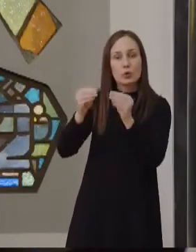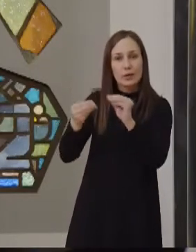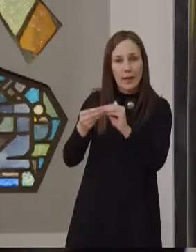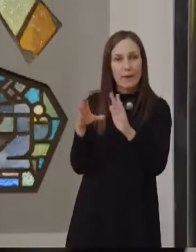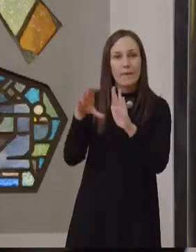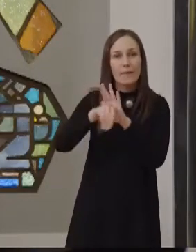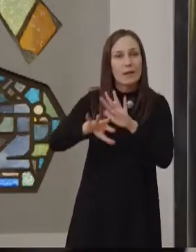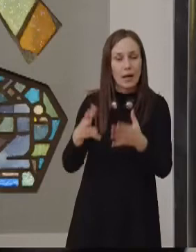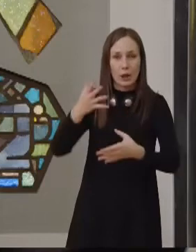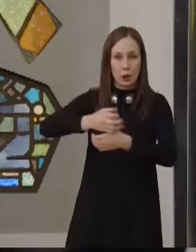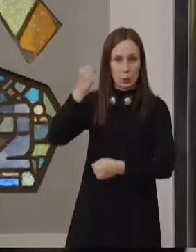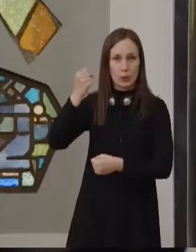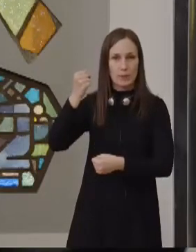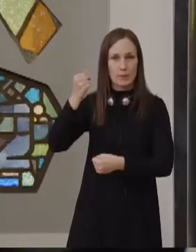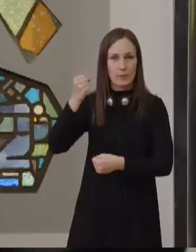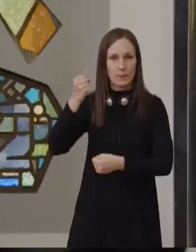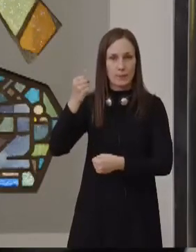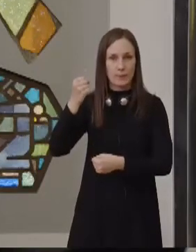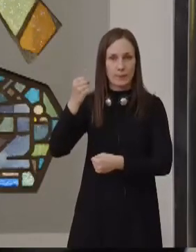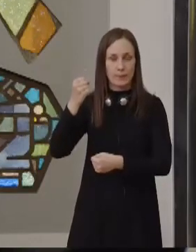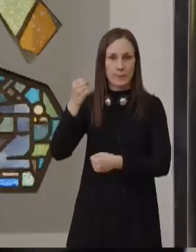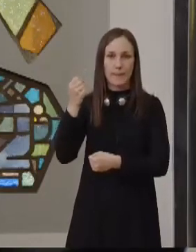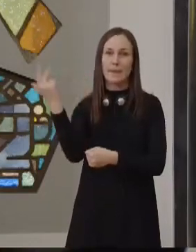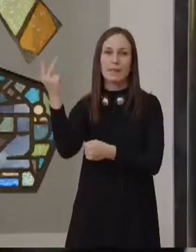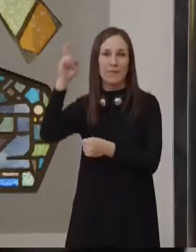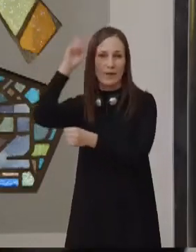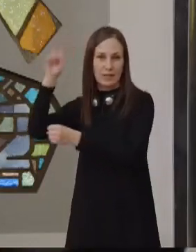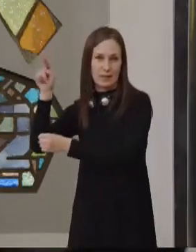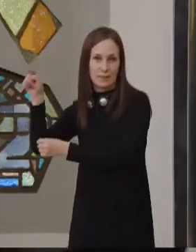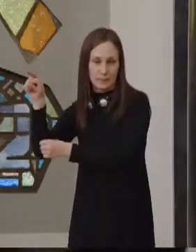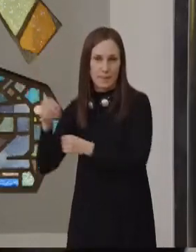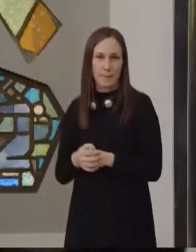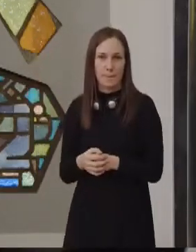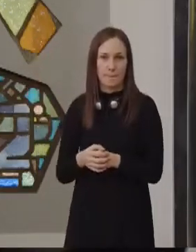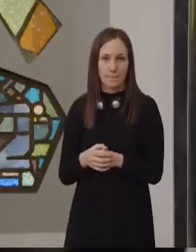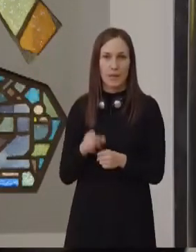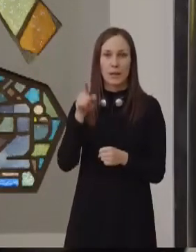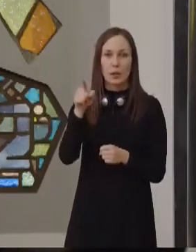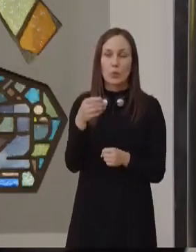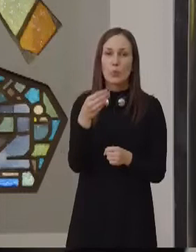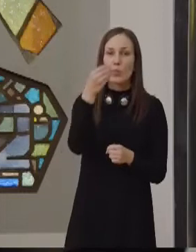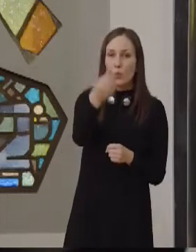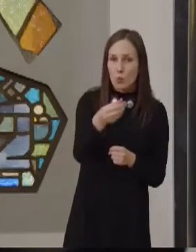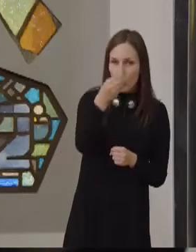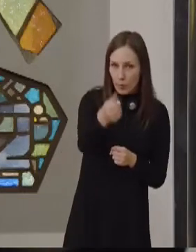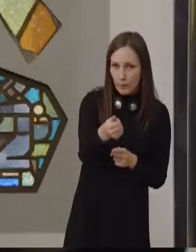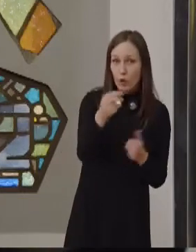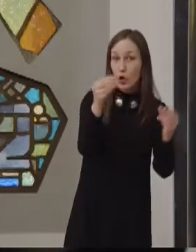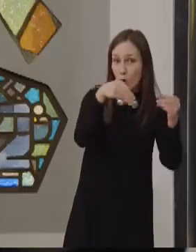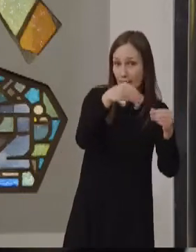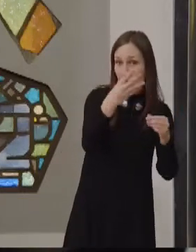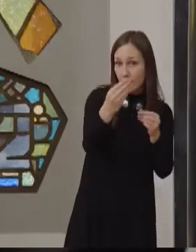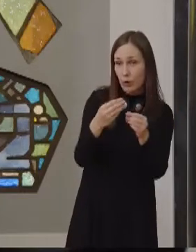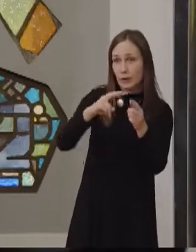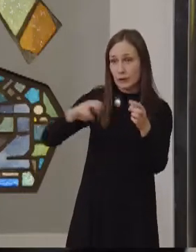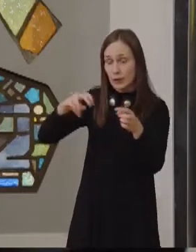card contract also encompasses insurance, so